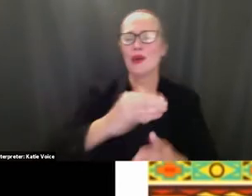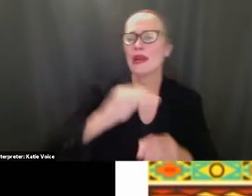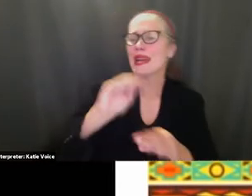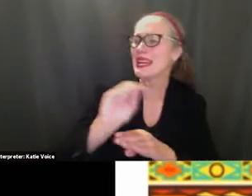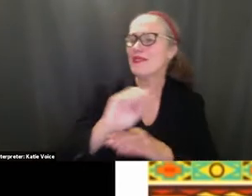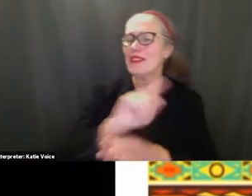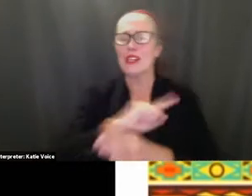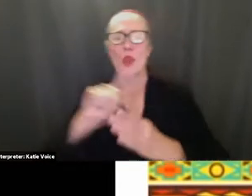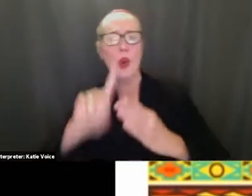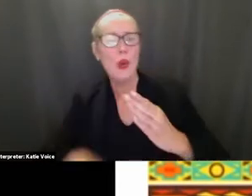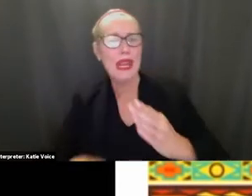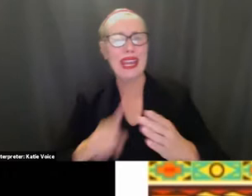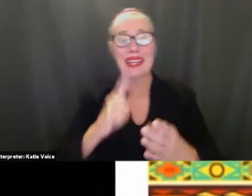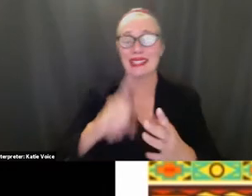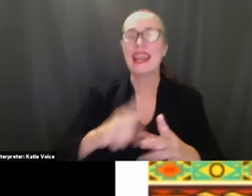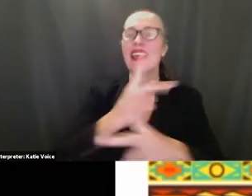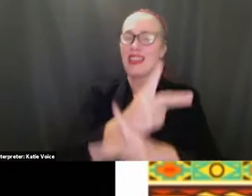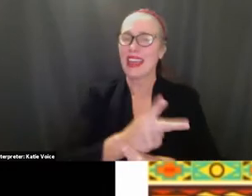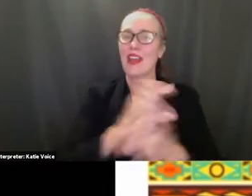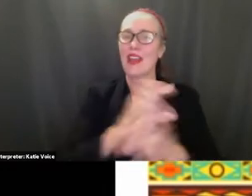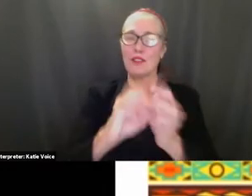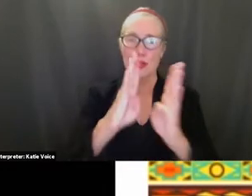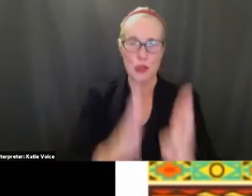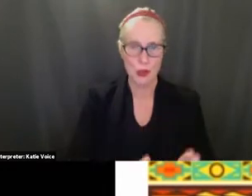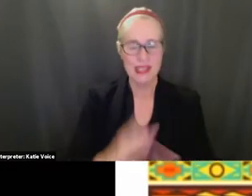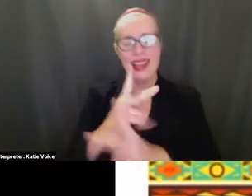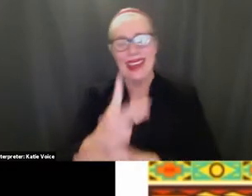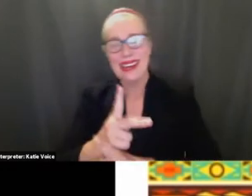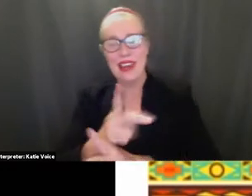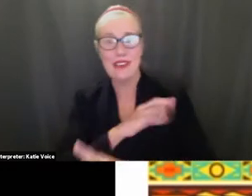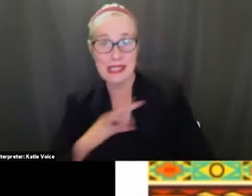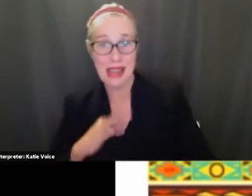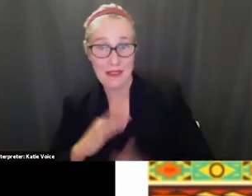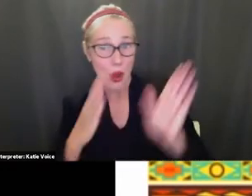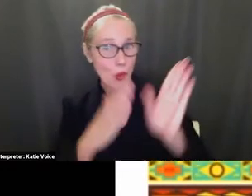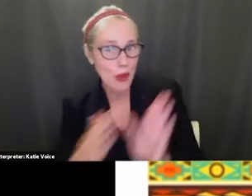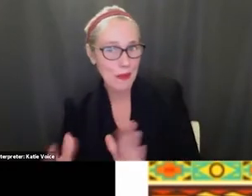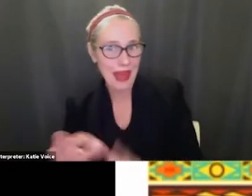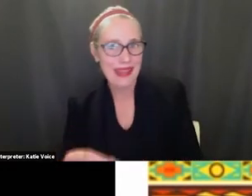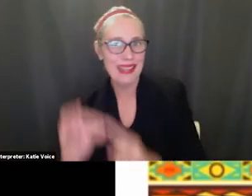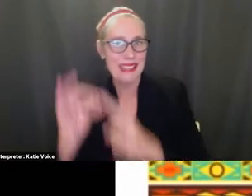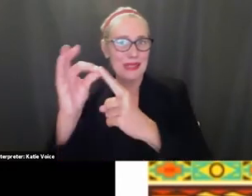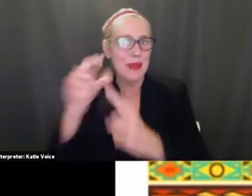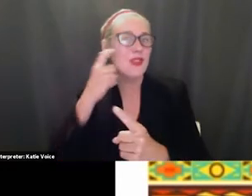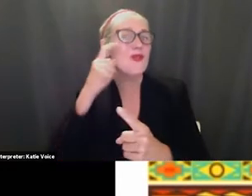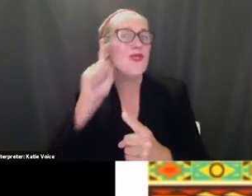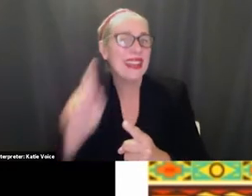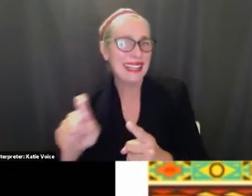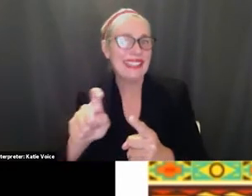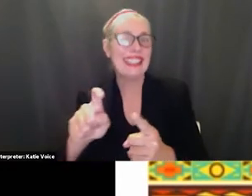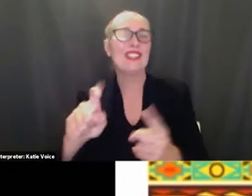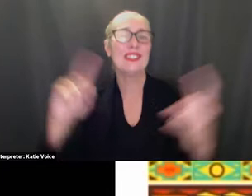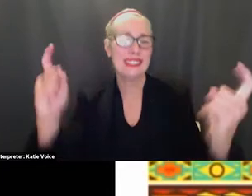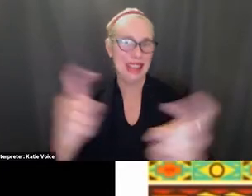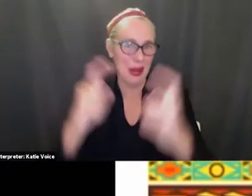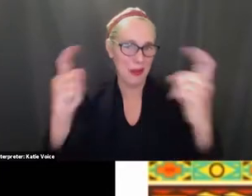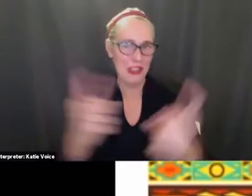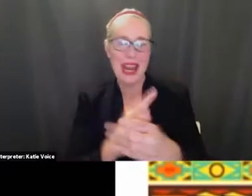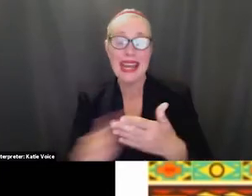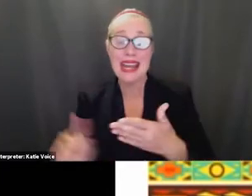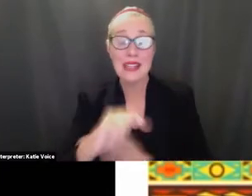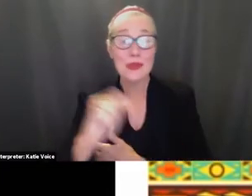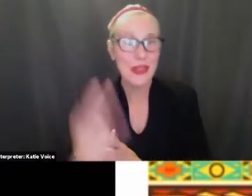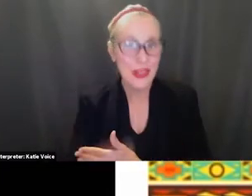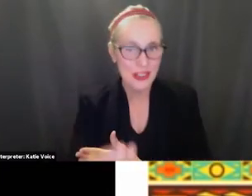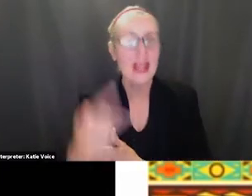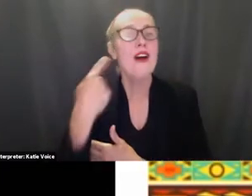and lead our staff we will be planning a special recognition for them next thursday but please join us in thanking our principals in